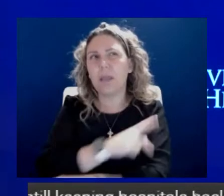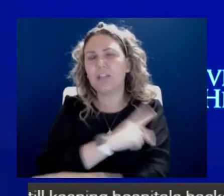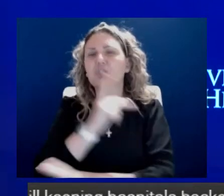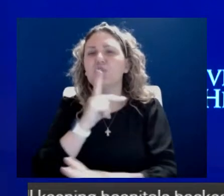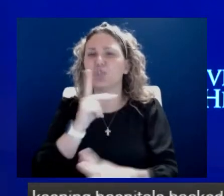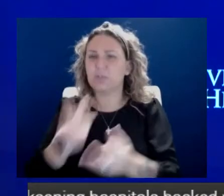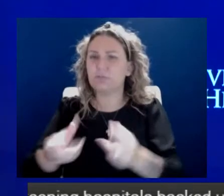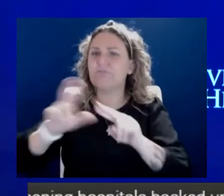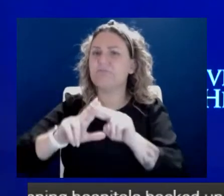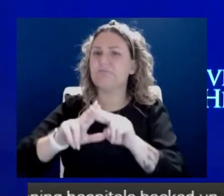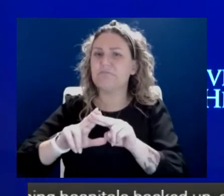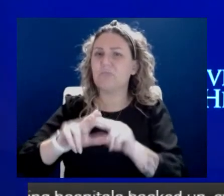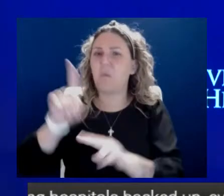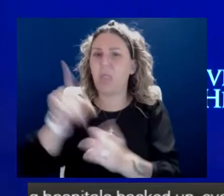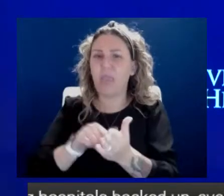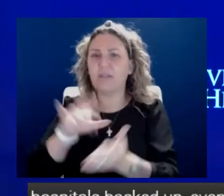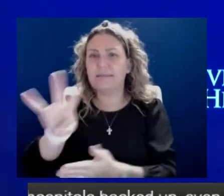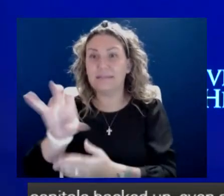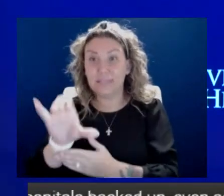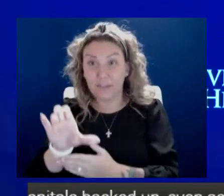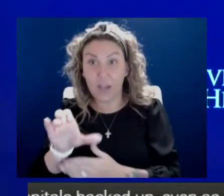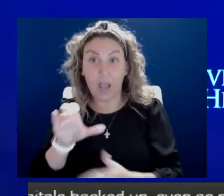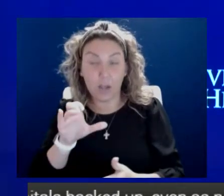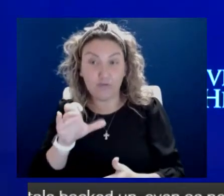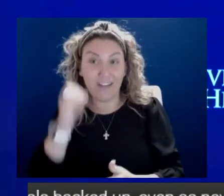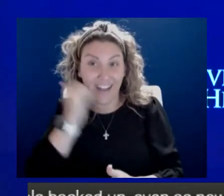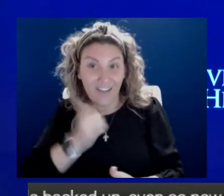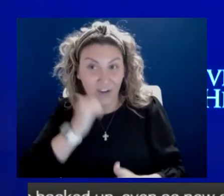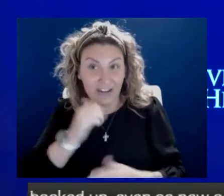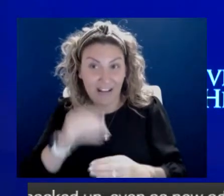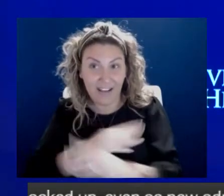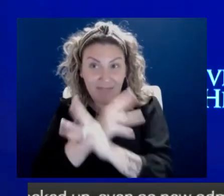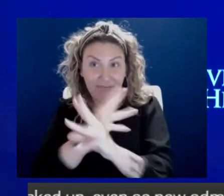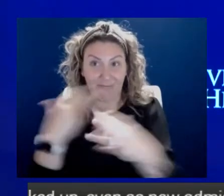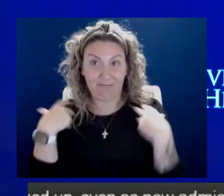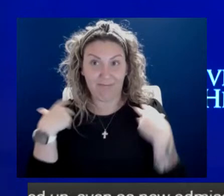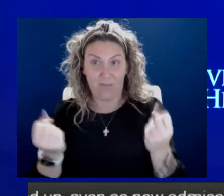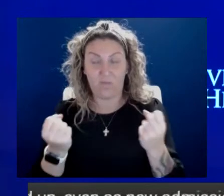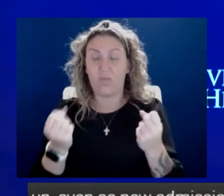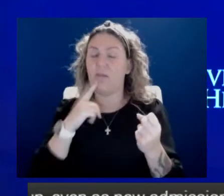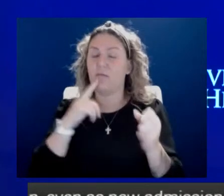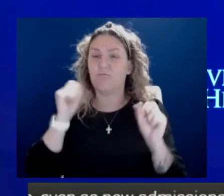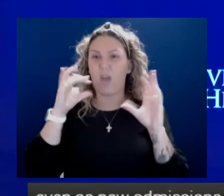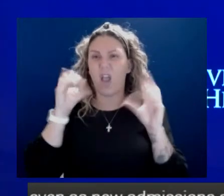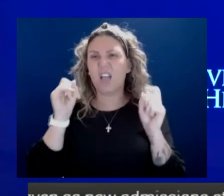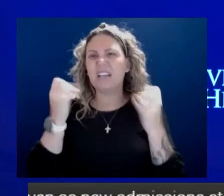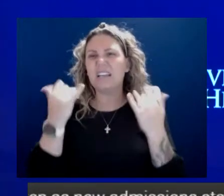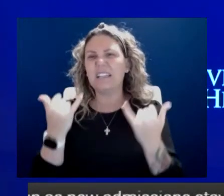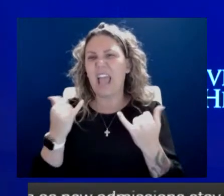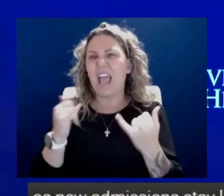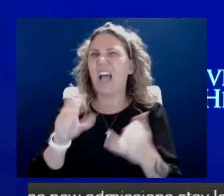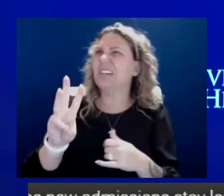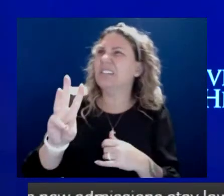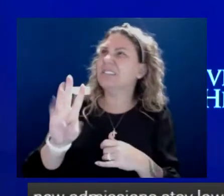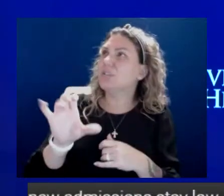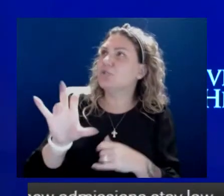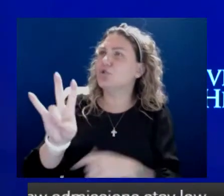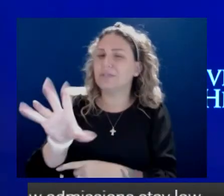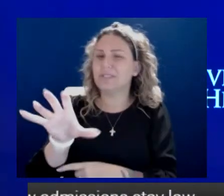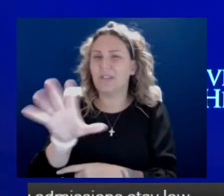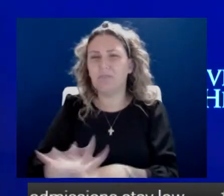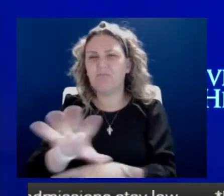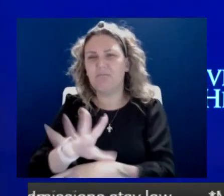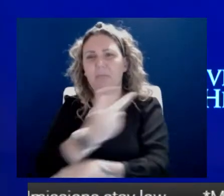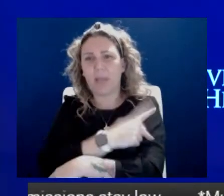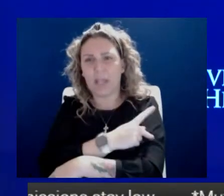about 1,700 patients a day, and so that was phenomenal. Now we're seeing about 600 to 700 patients a day, and we have seen a little bit